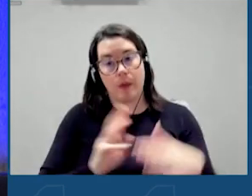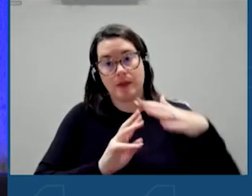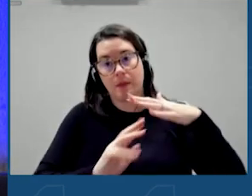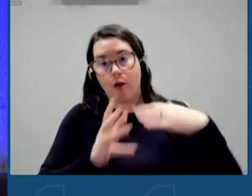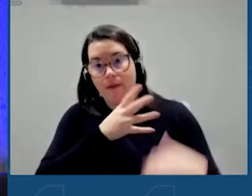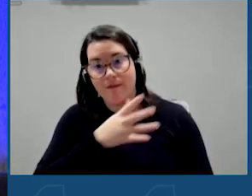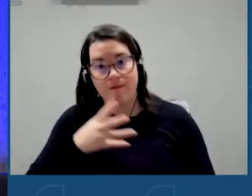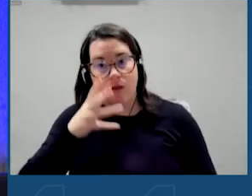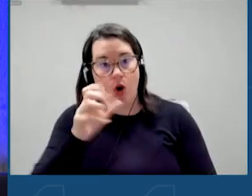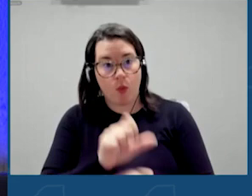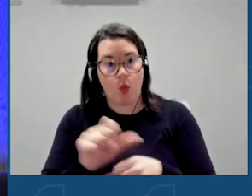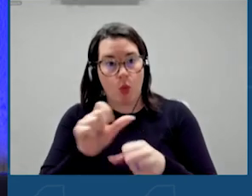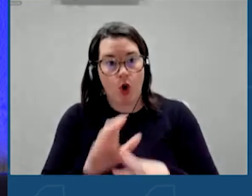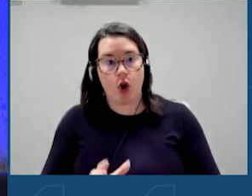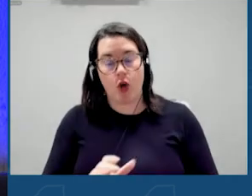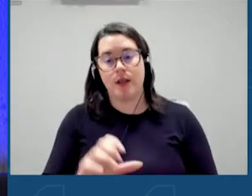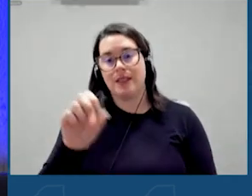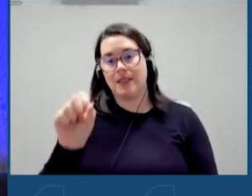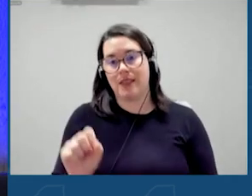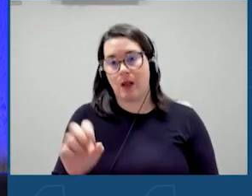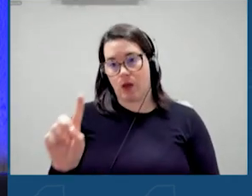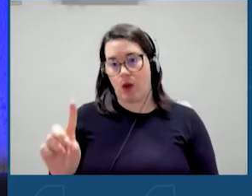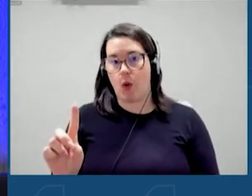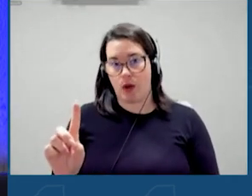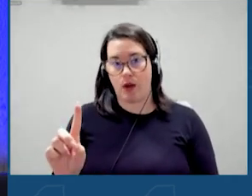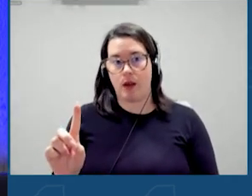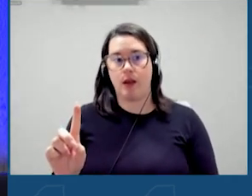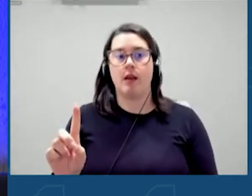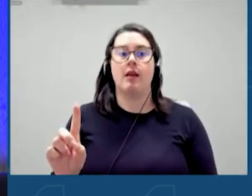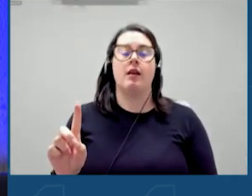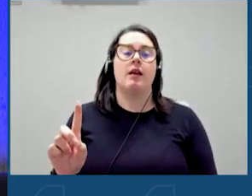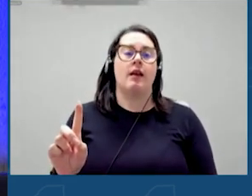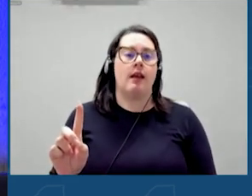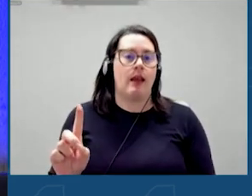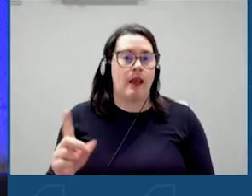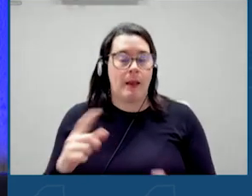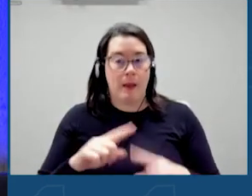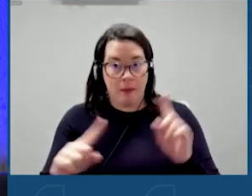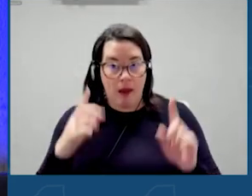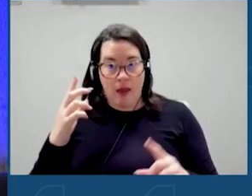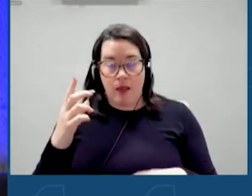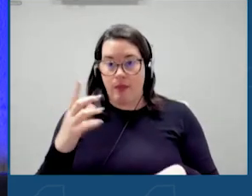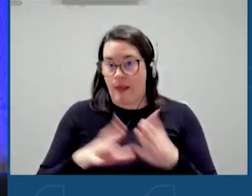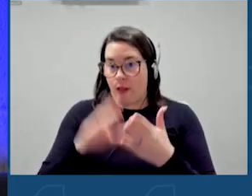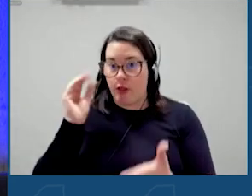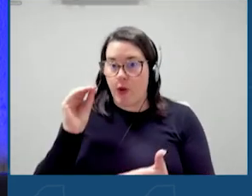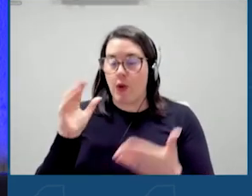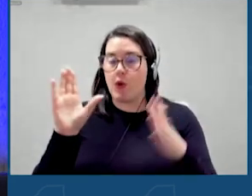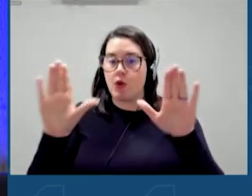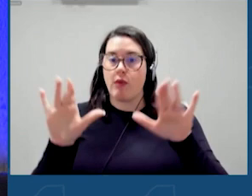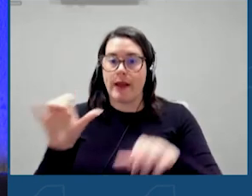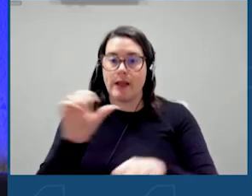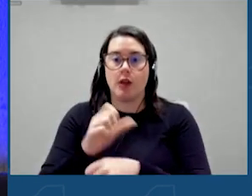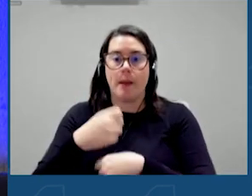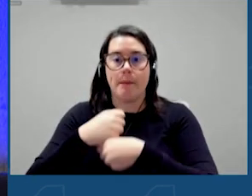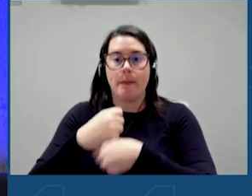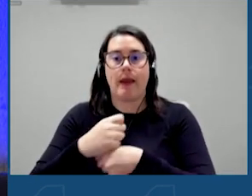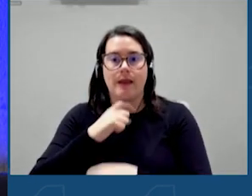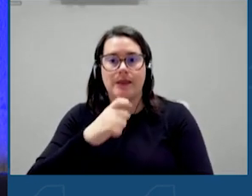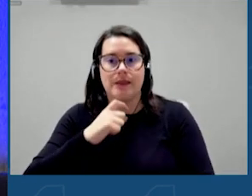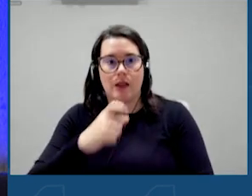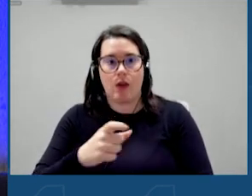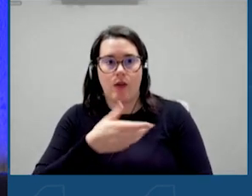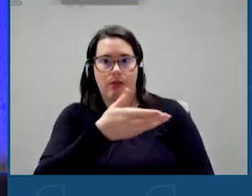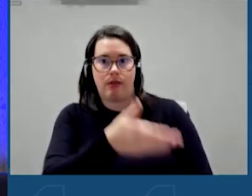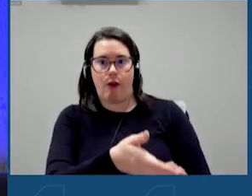wheat fields of South Dakota, and they were domestic servants in Chicago. But finally, they heard about these great jobs making steel at the Bethlehem steel plant.